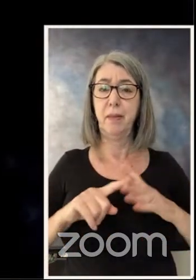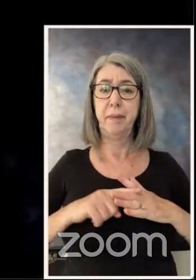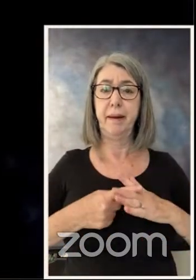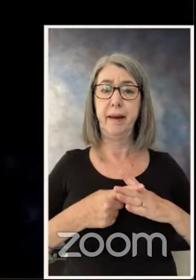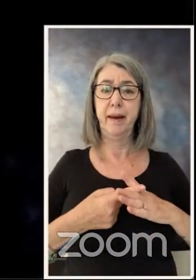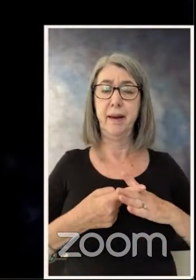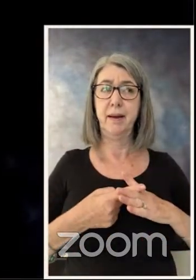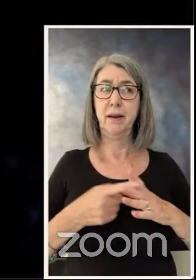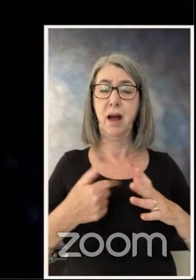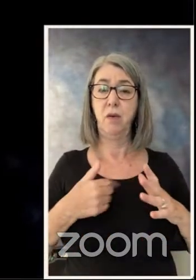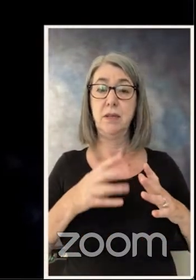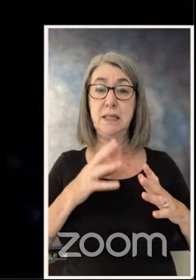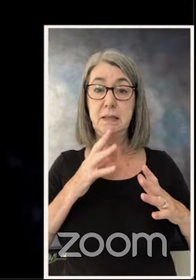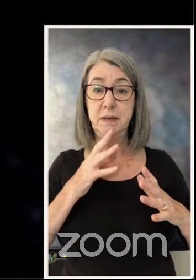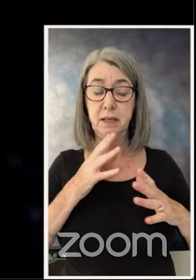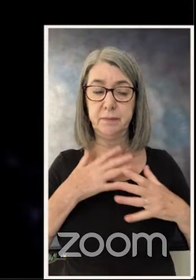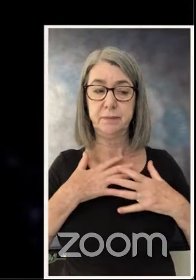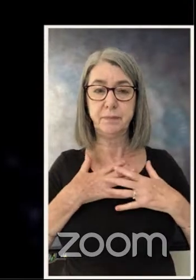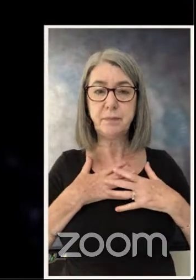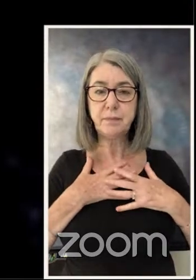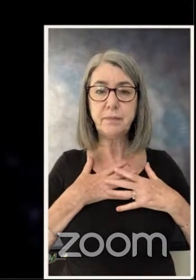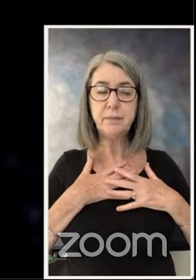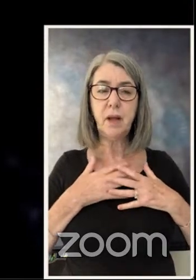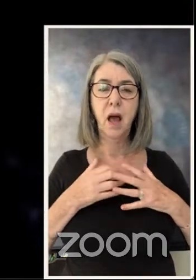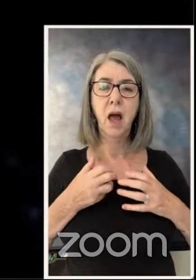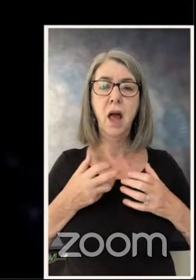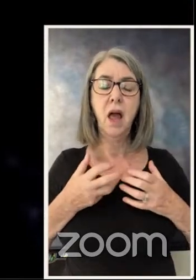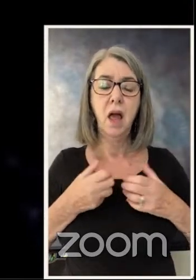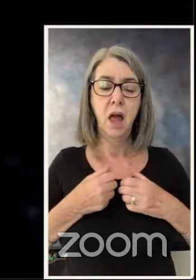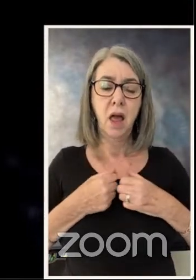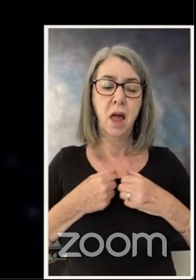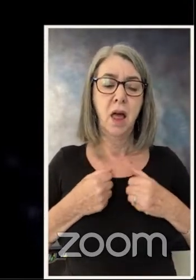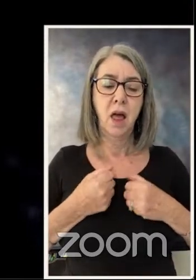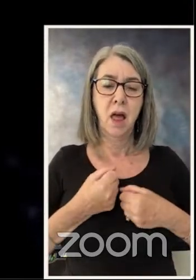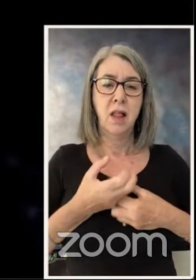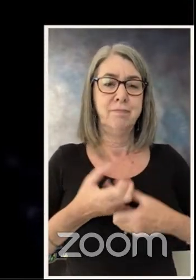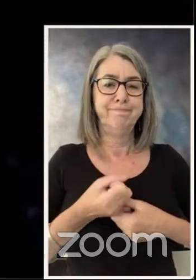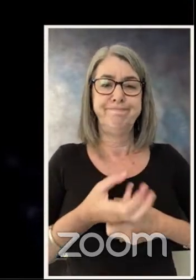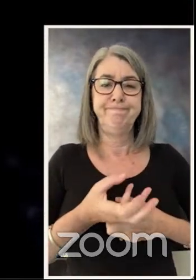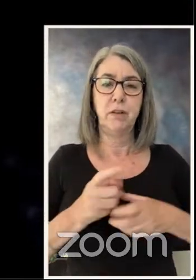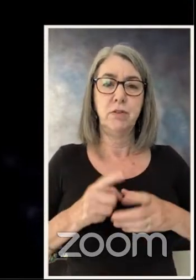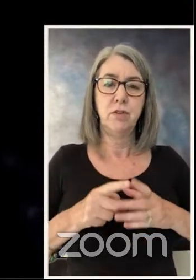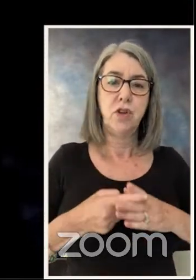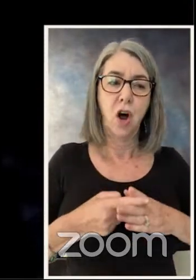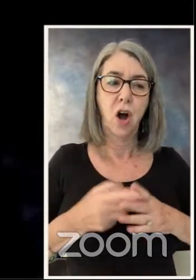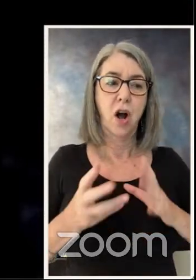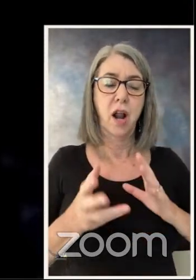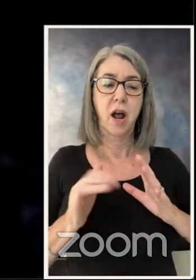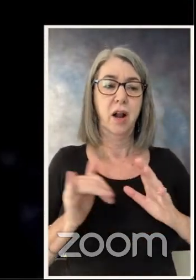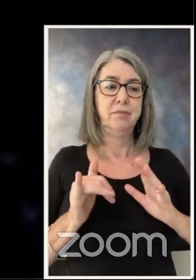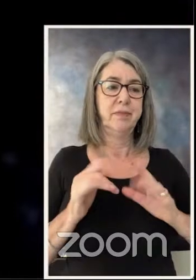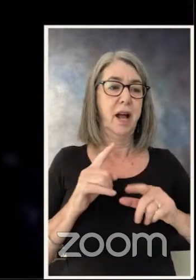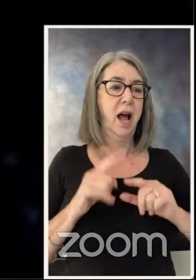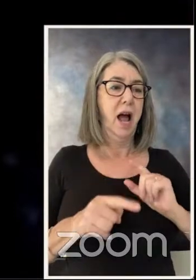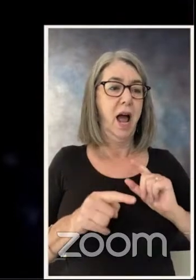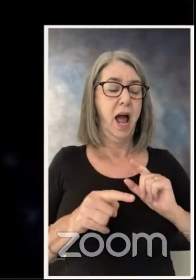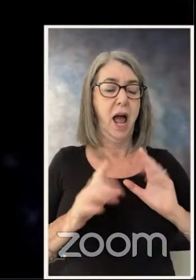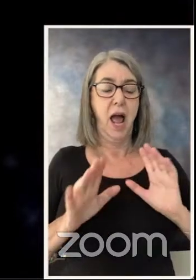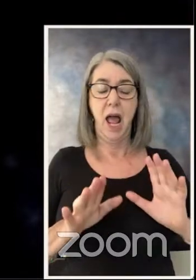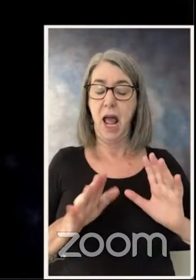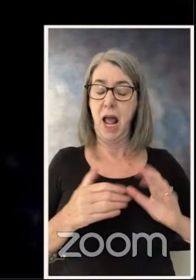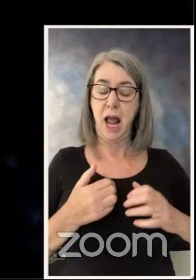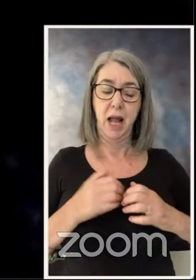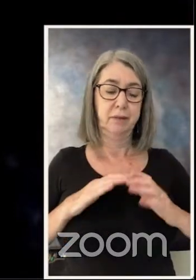first, when I would speak, I wouldn't be able to say everything. I would start a little bit, and I would shut